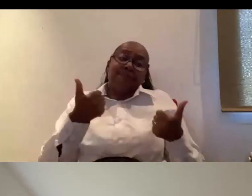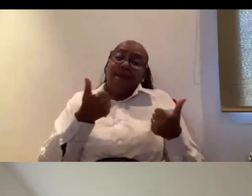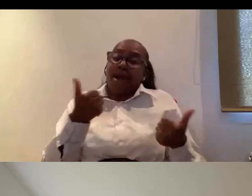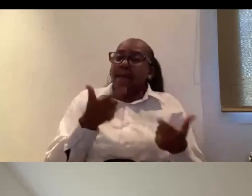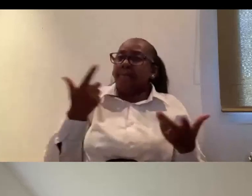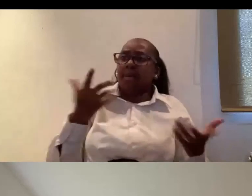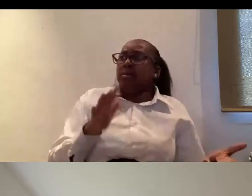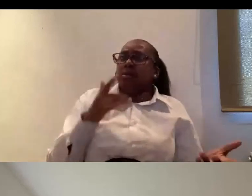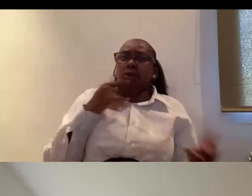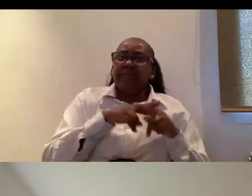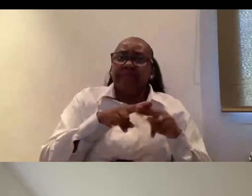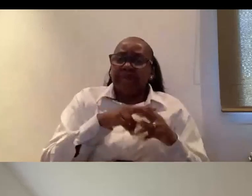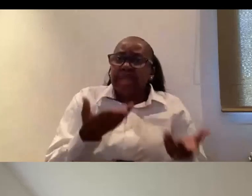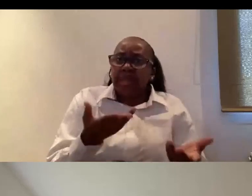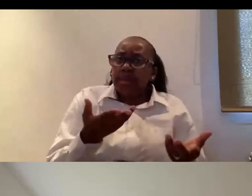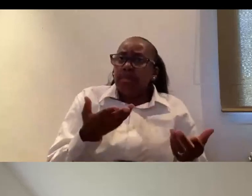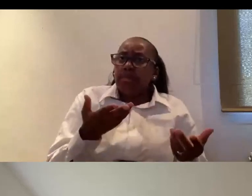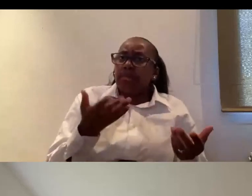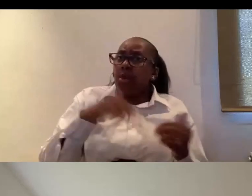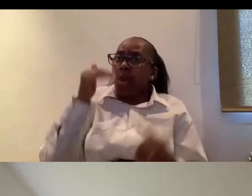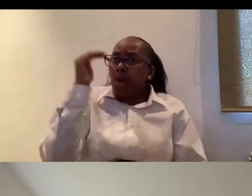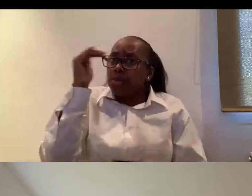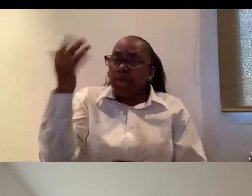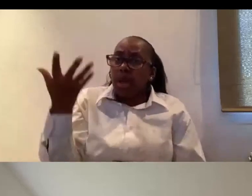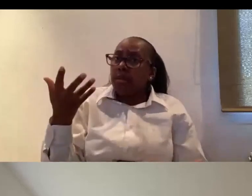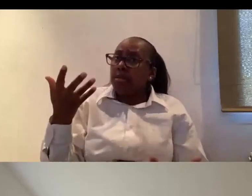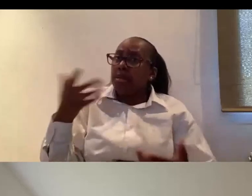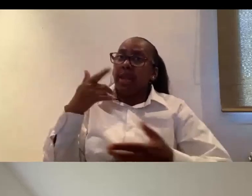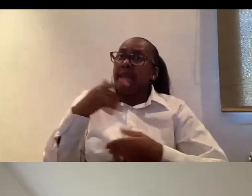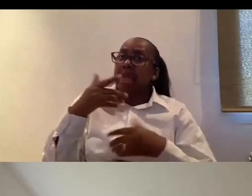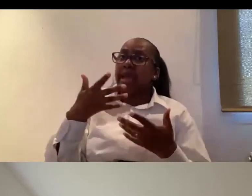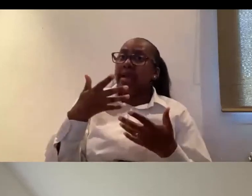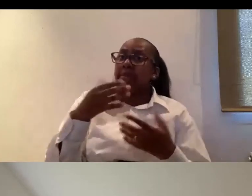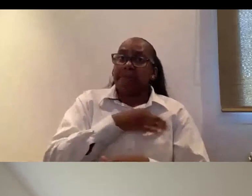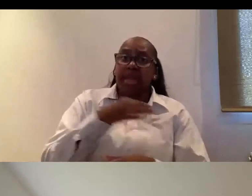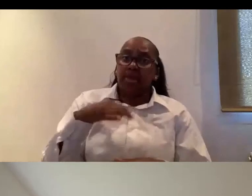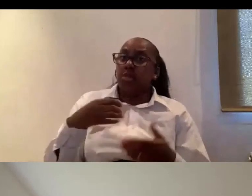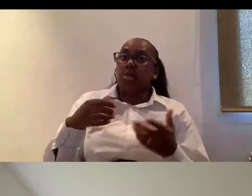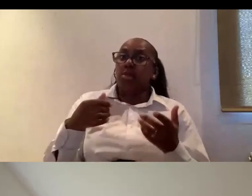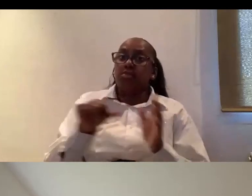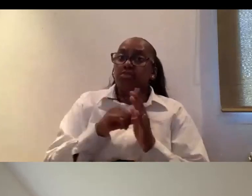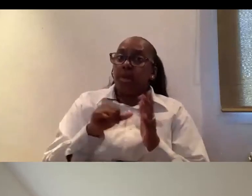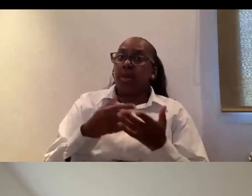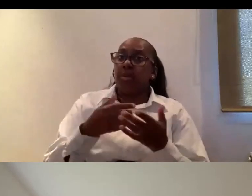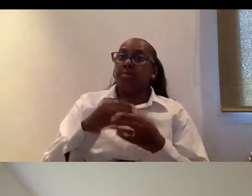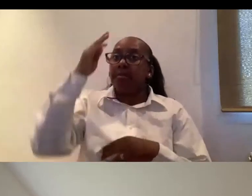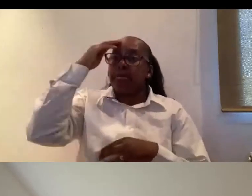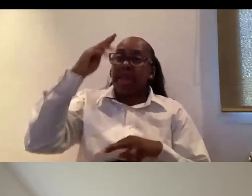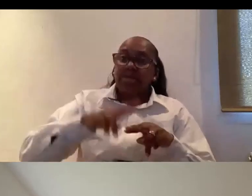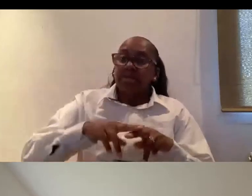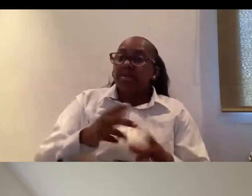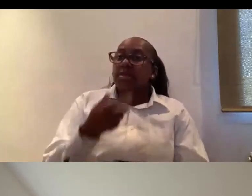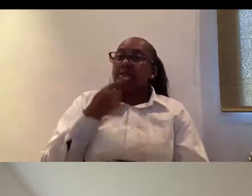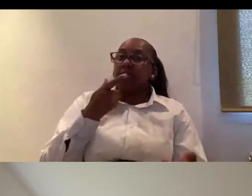certainly you have a family who are older, who may have medical problems, parents, grandparents, or you have